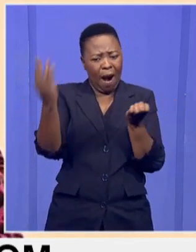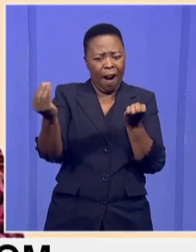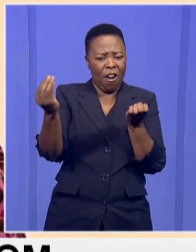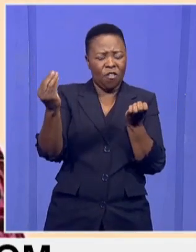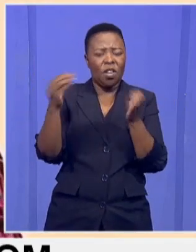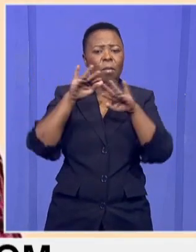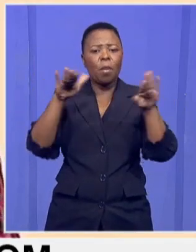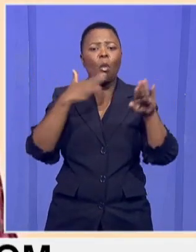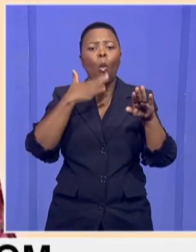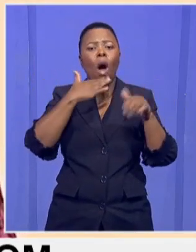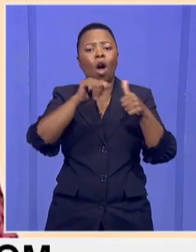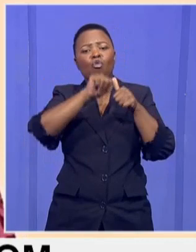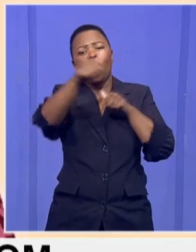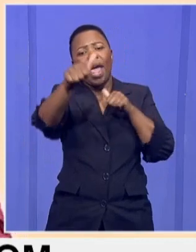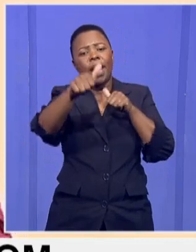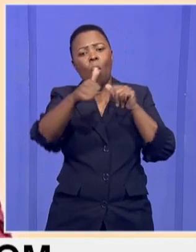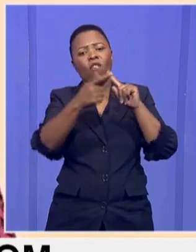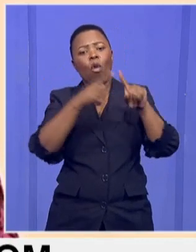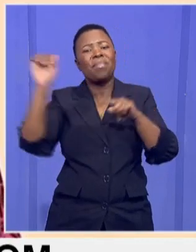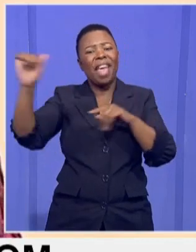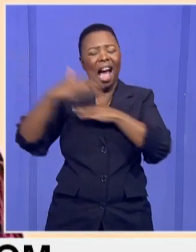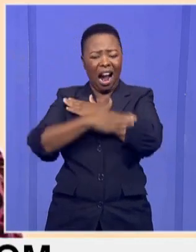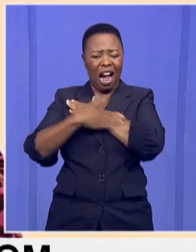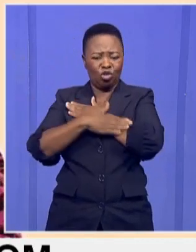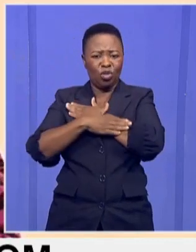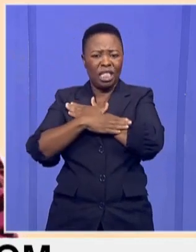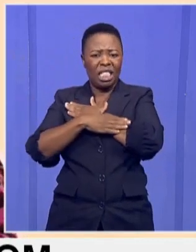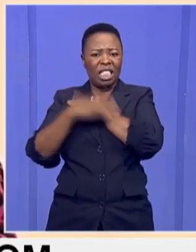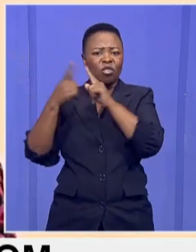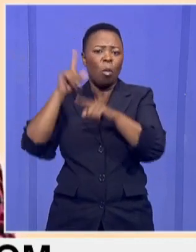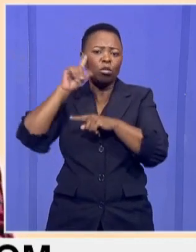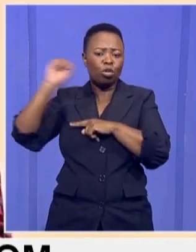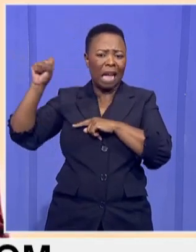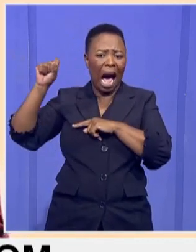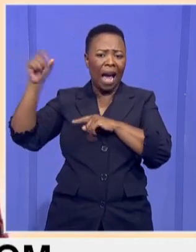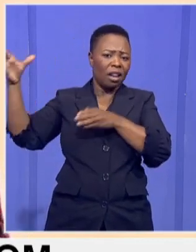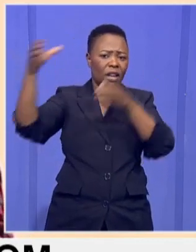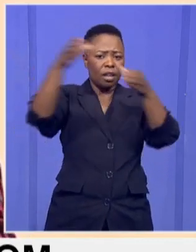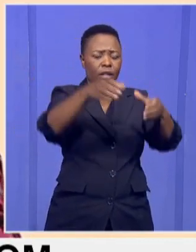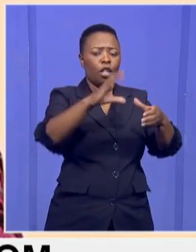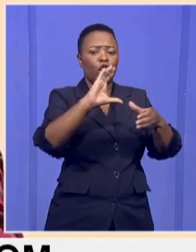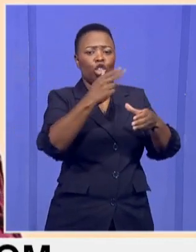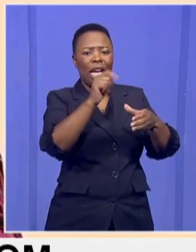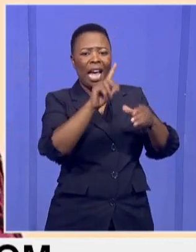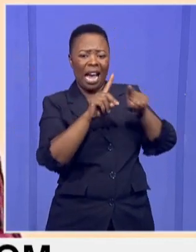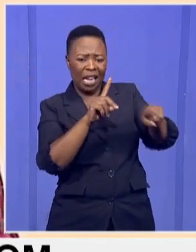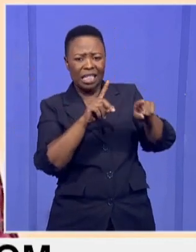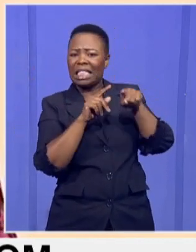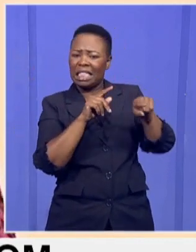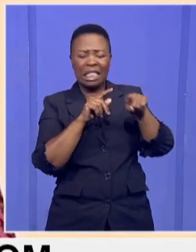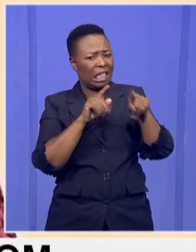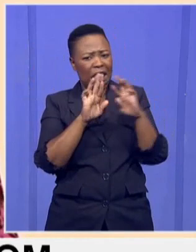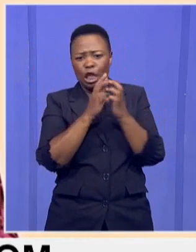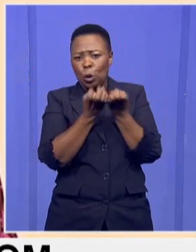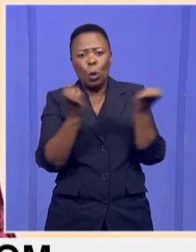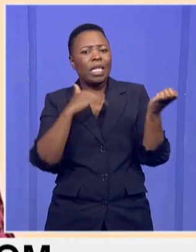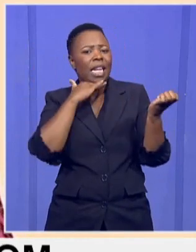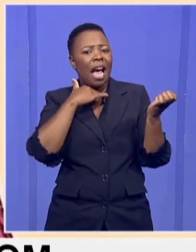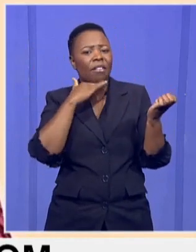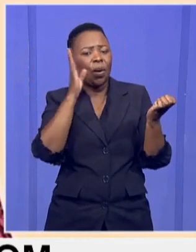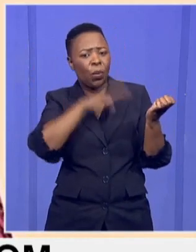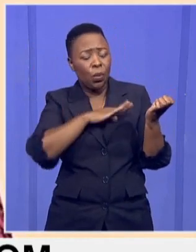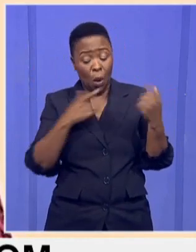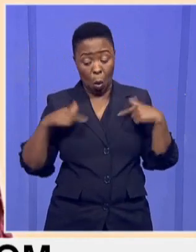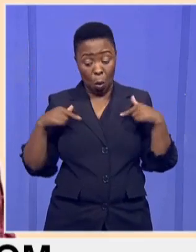refugees from Sudan. And if there's some small way we can help as South Africa, I believe we should do so, and we